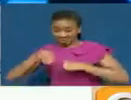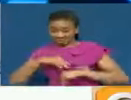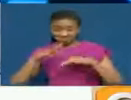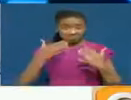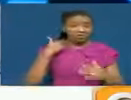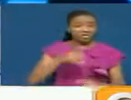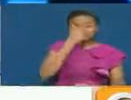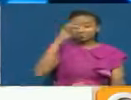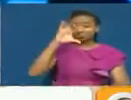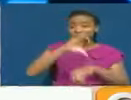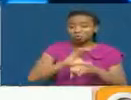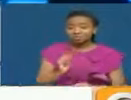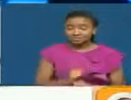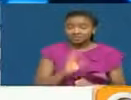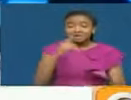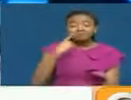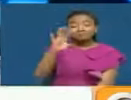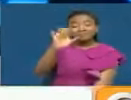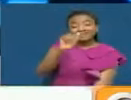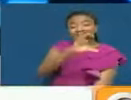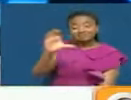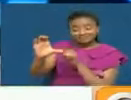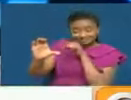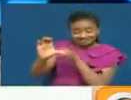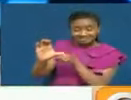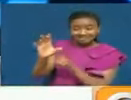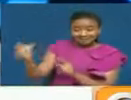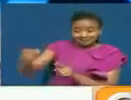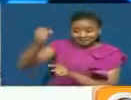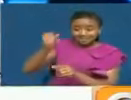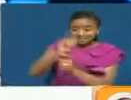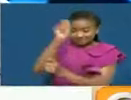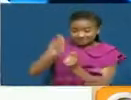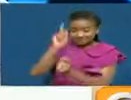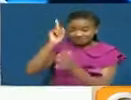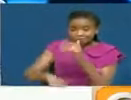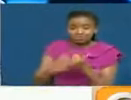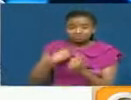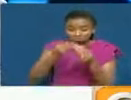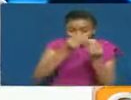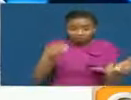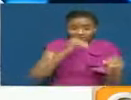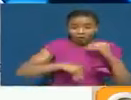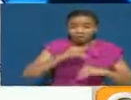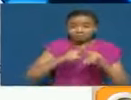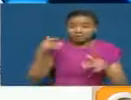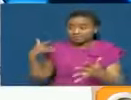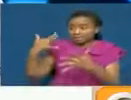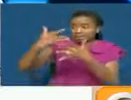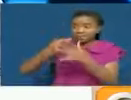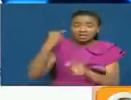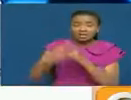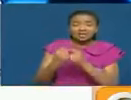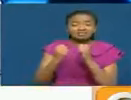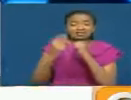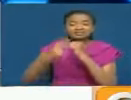about it. The ACC is created specifically to deal with corruption, but nearly 17 years later, they remain big on